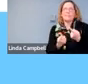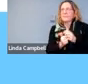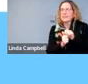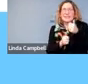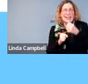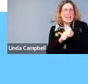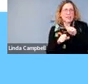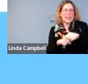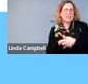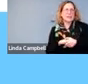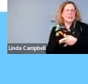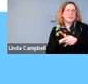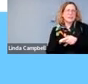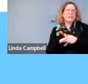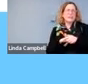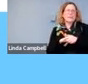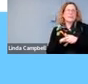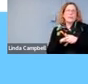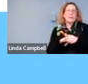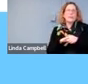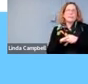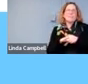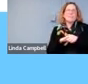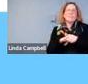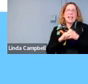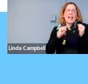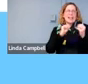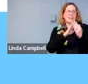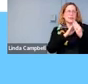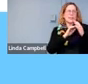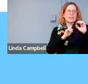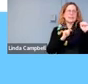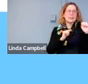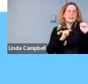hold. It's 10 years later and they still hold.